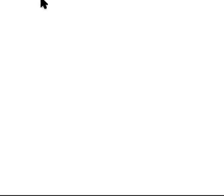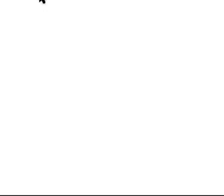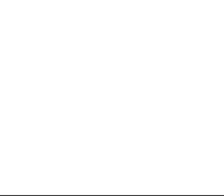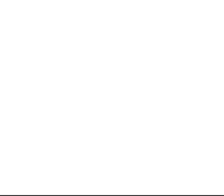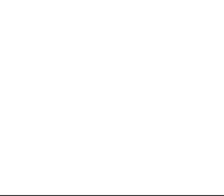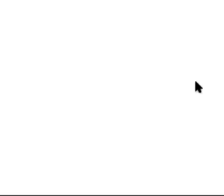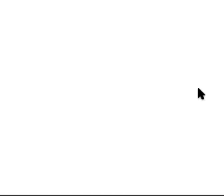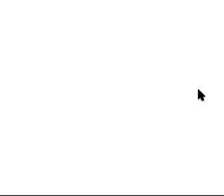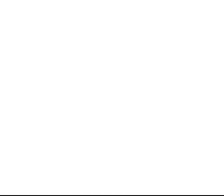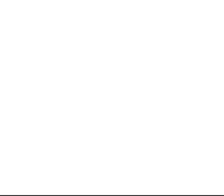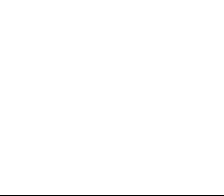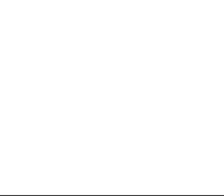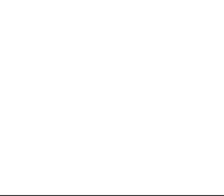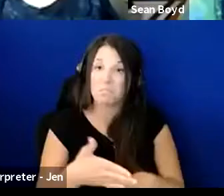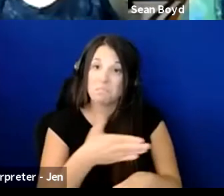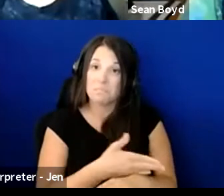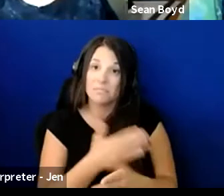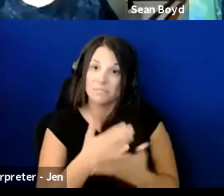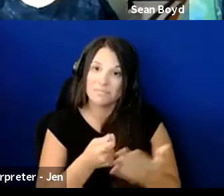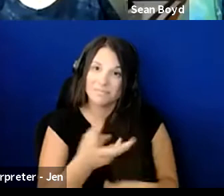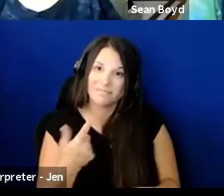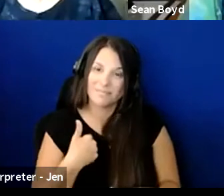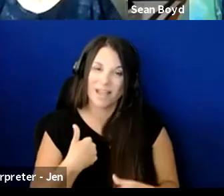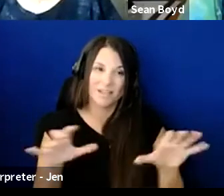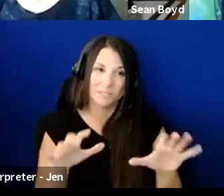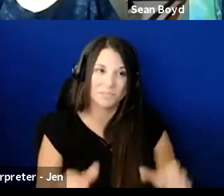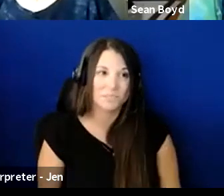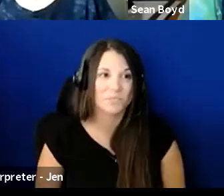few improvements that I've made to my course.